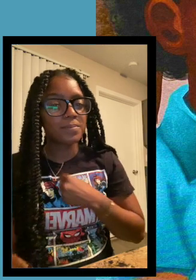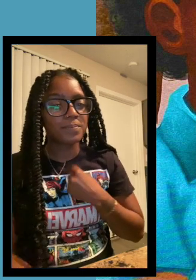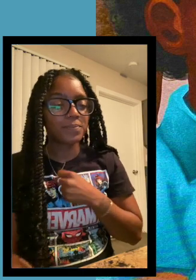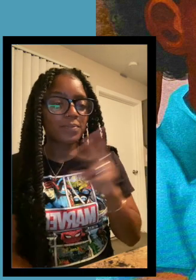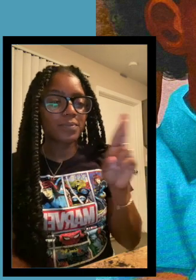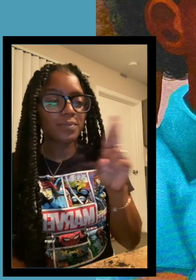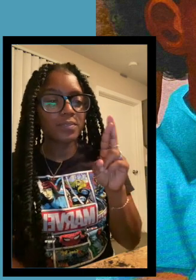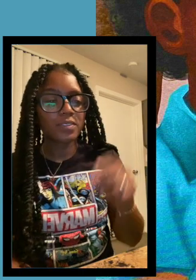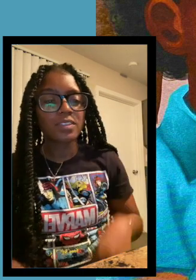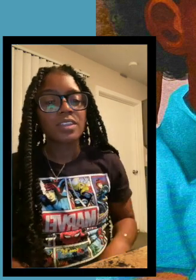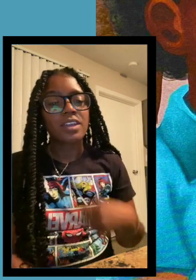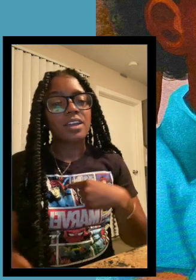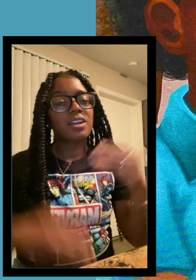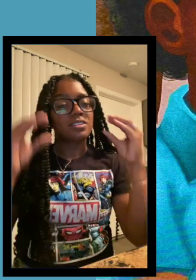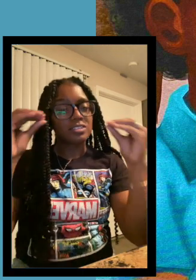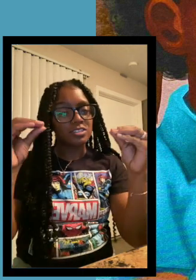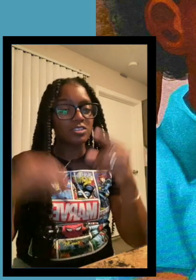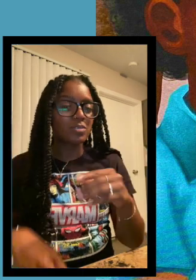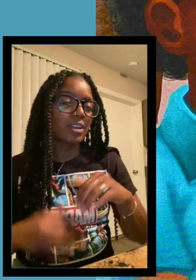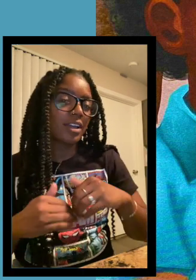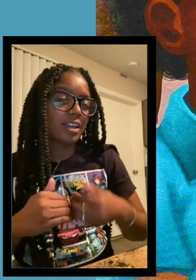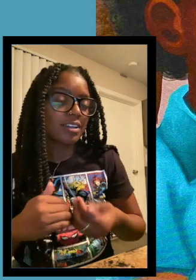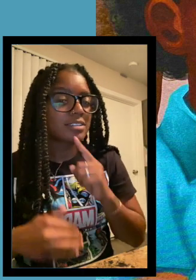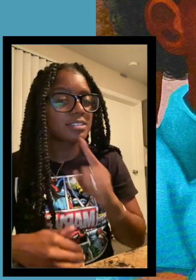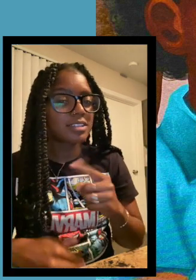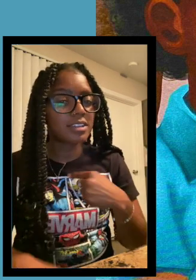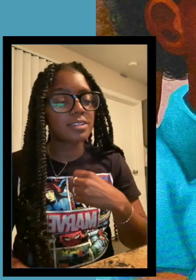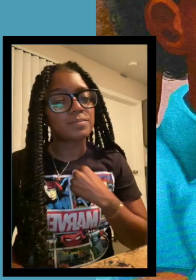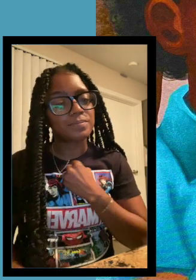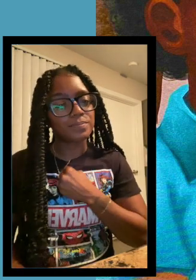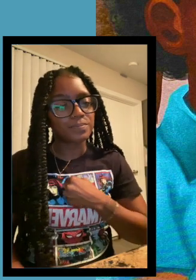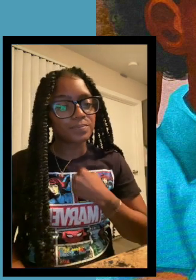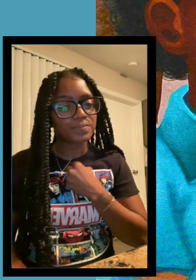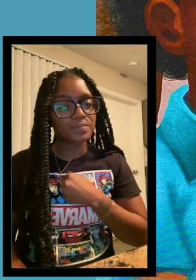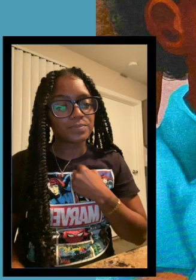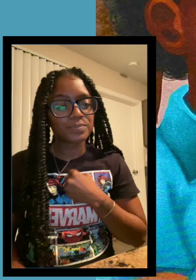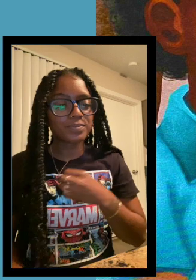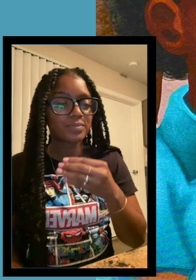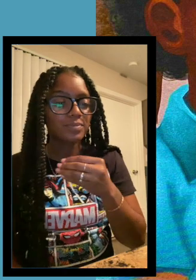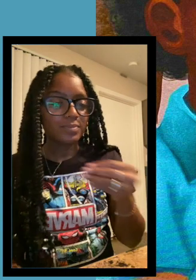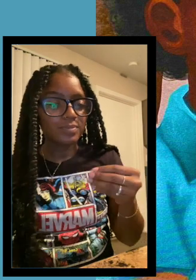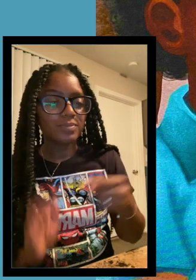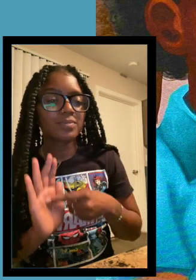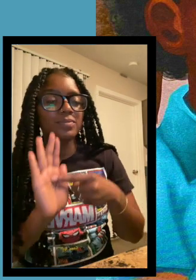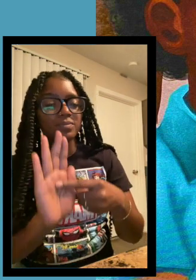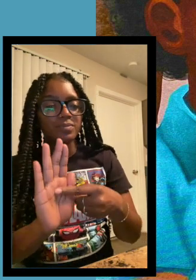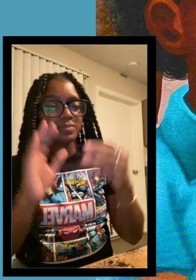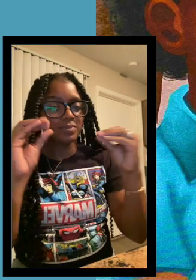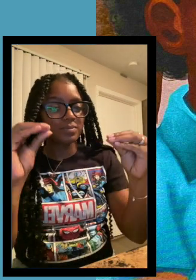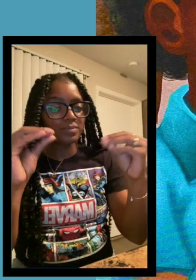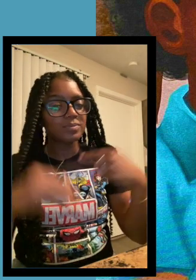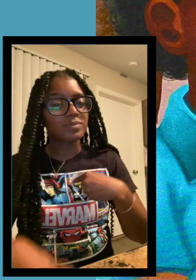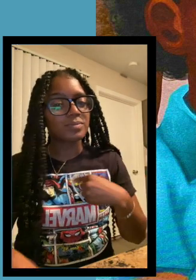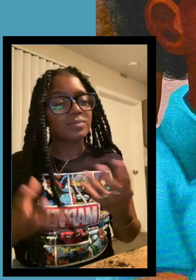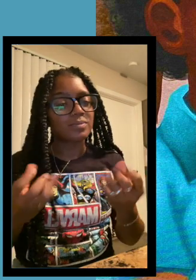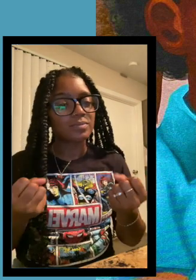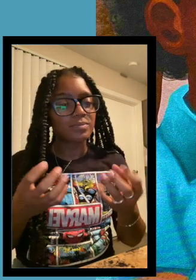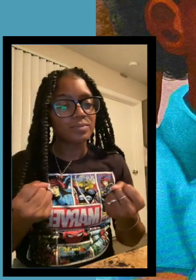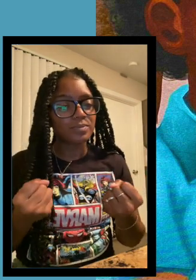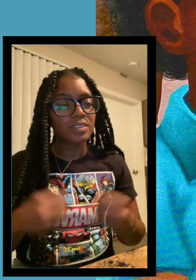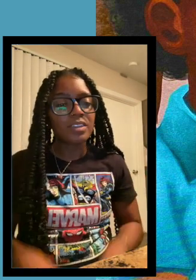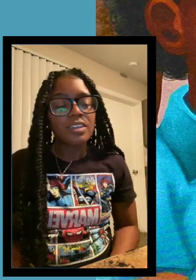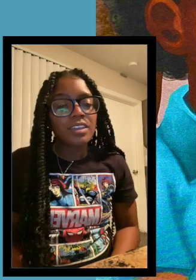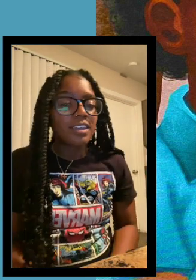should apologize on your own. Then I'll teach you how to say I'm sorry and show you teach me sign